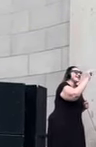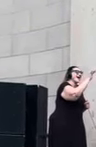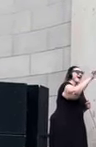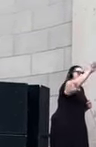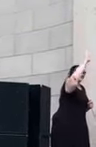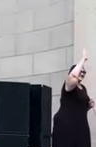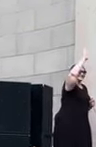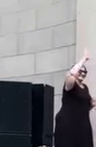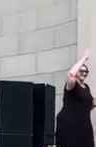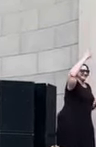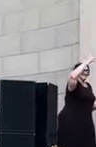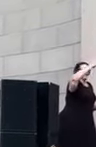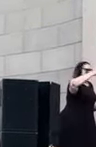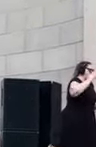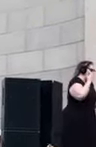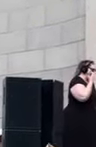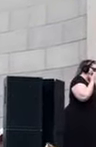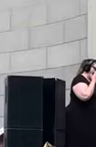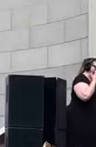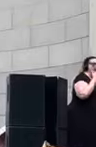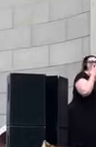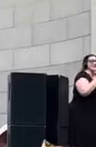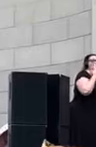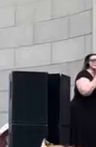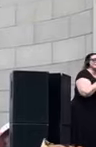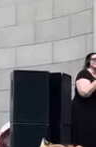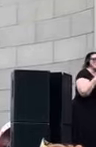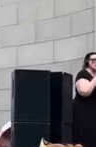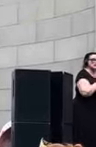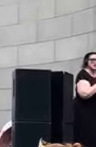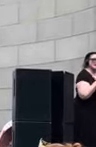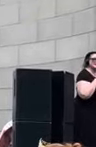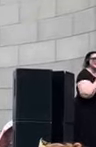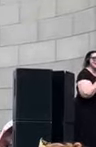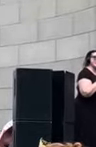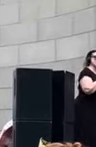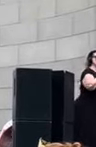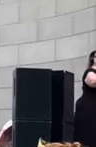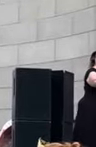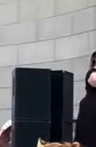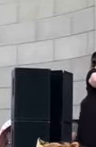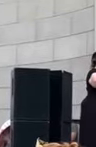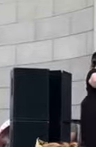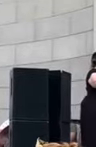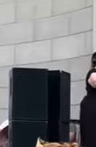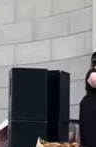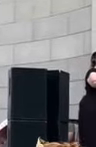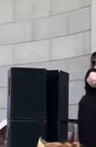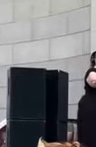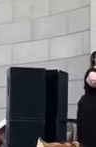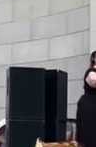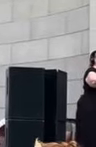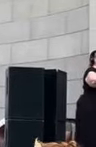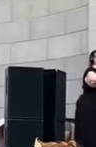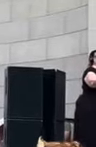day. Thank you so much. Check us out, the Mary Rockers, at